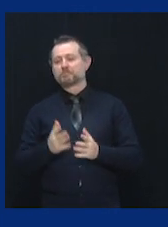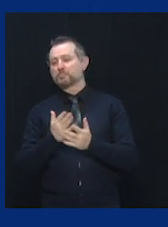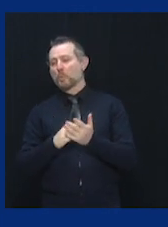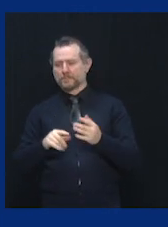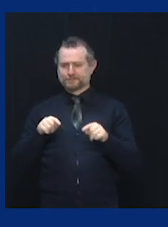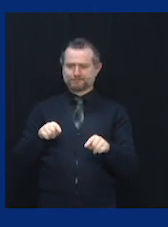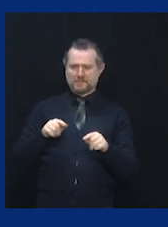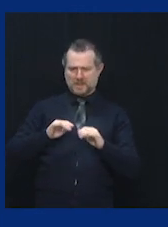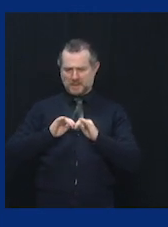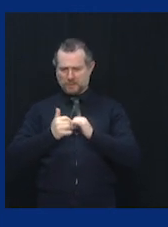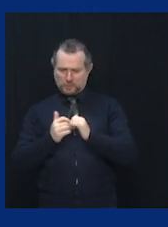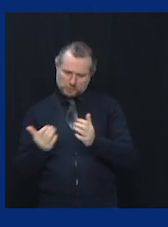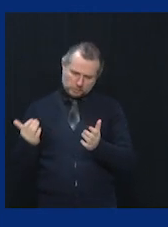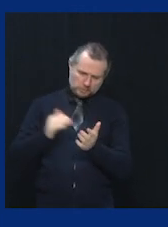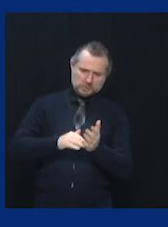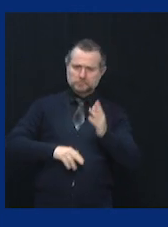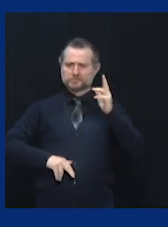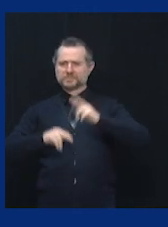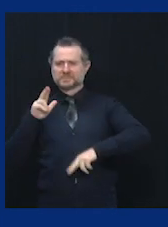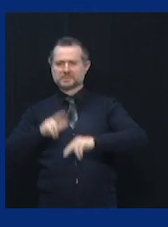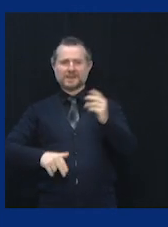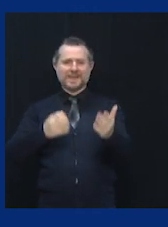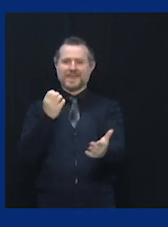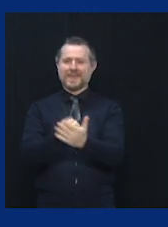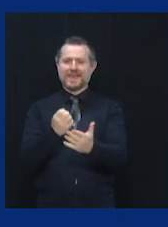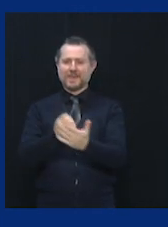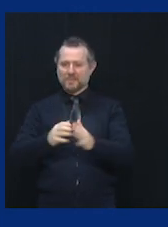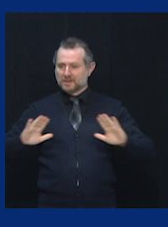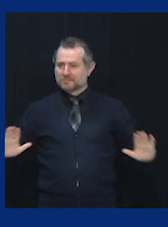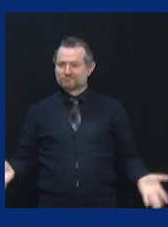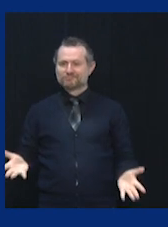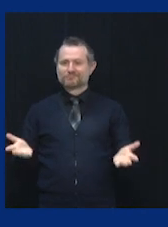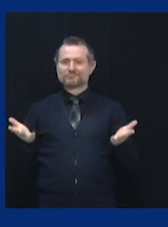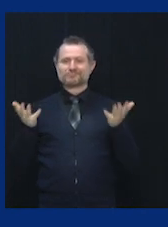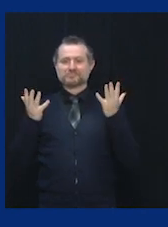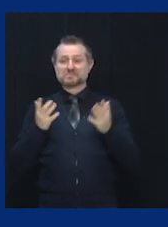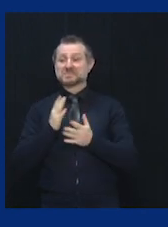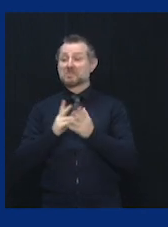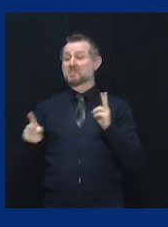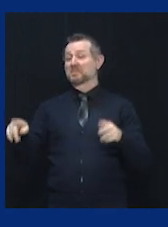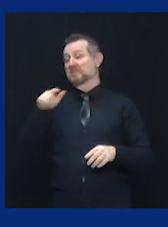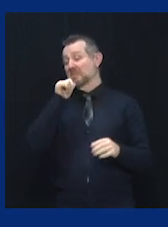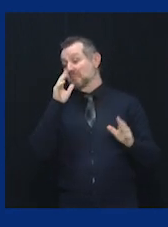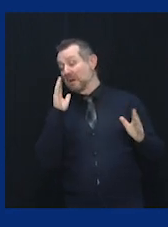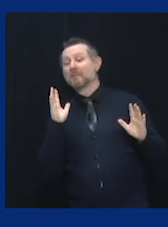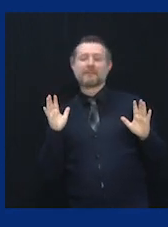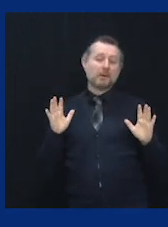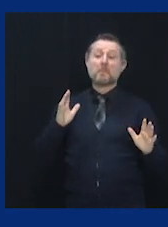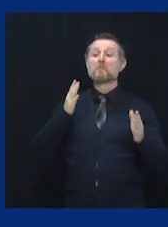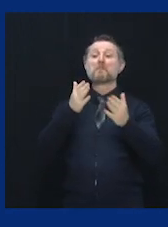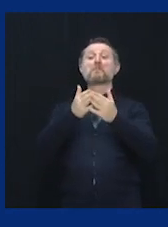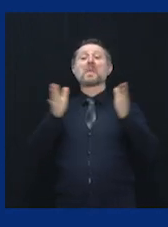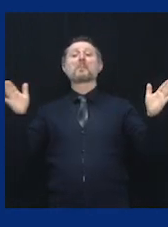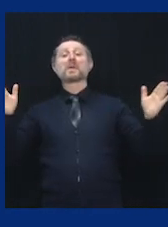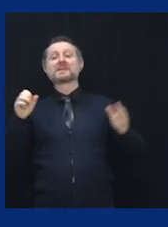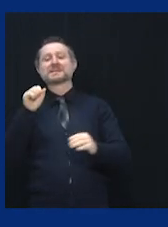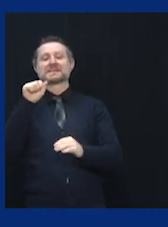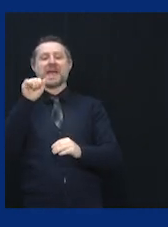economy, but people don't often think of it this way, is public safety, especially in our urban